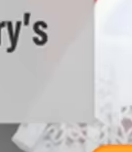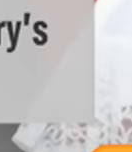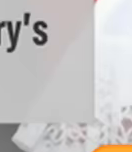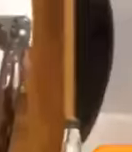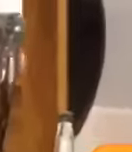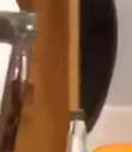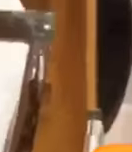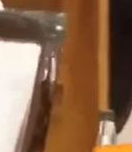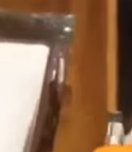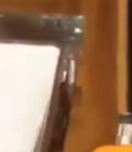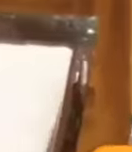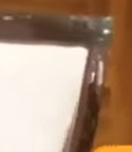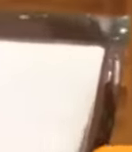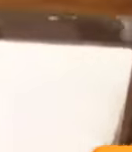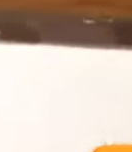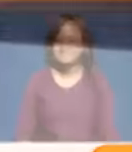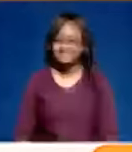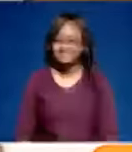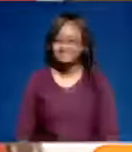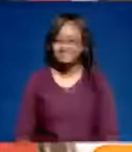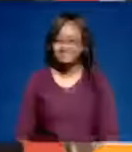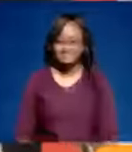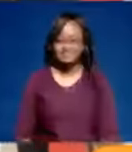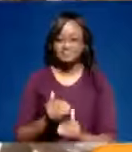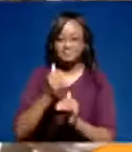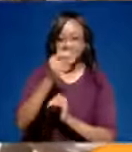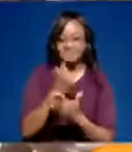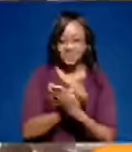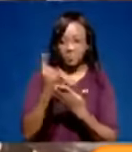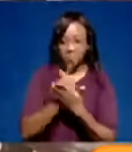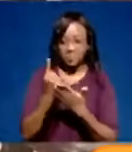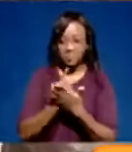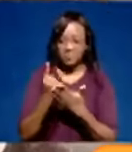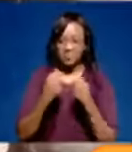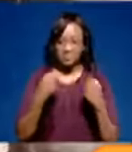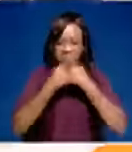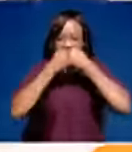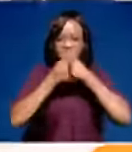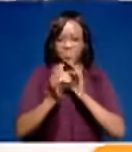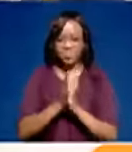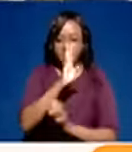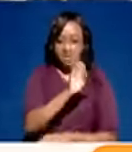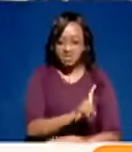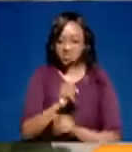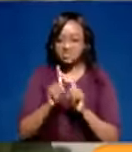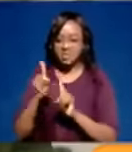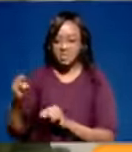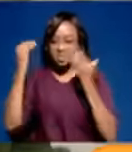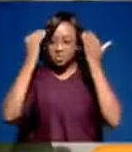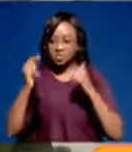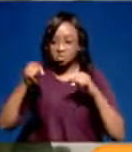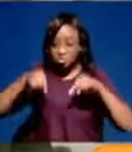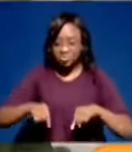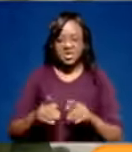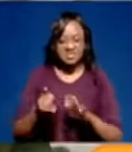transport needs. After weeks of constant shelling from the executive, the judiciary walked through the open gates of State House